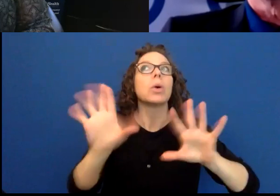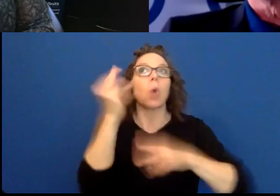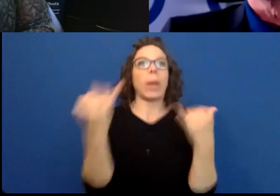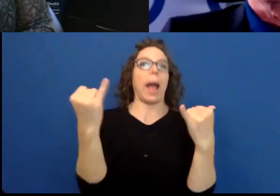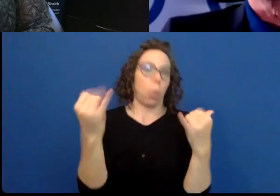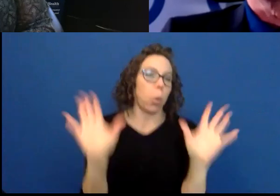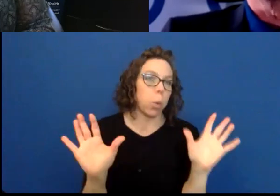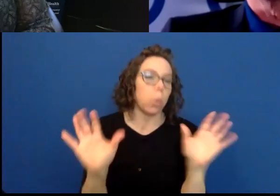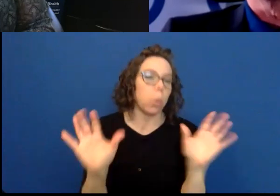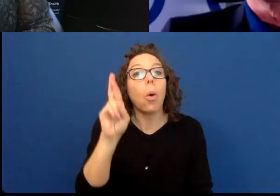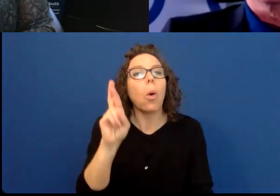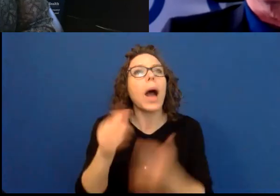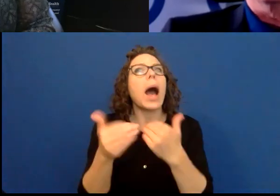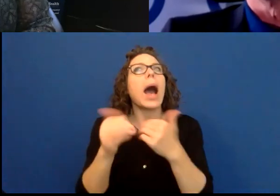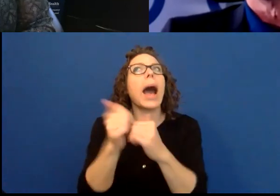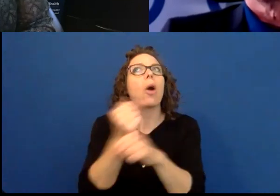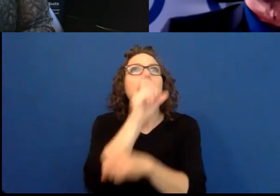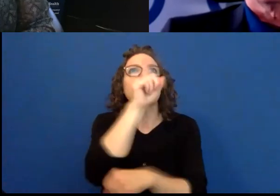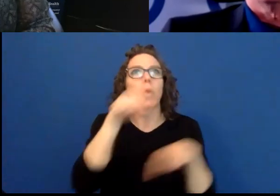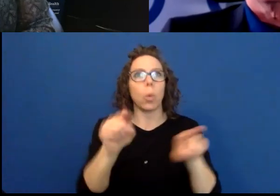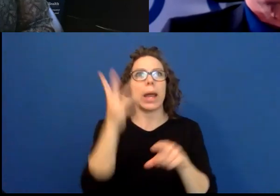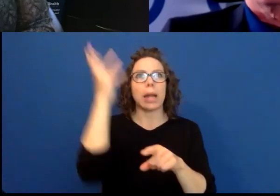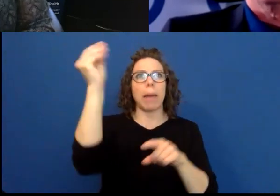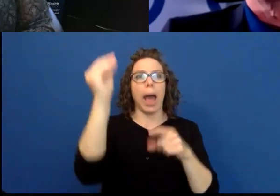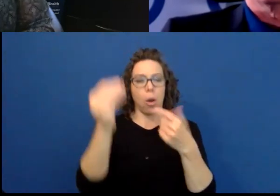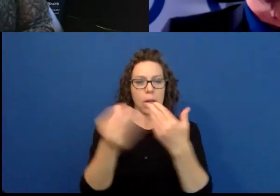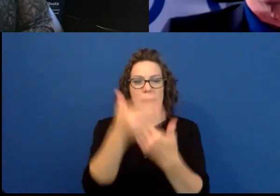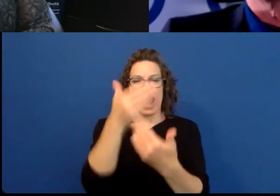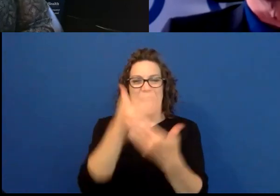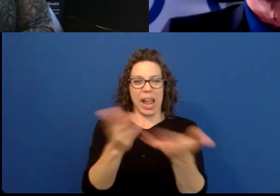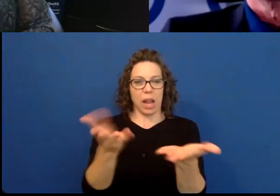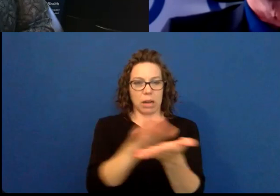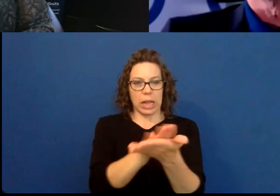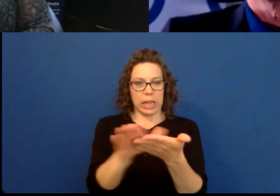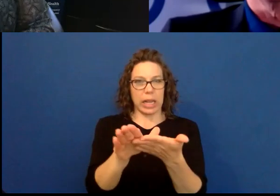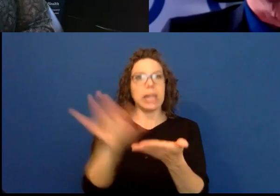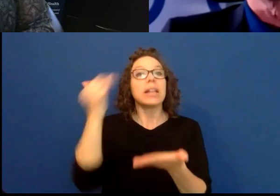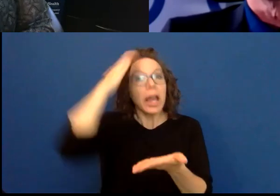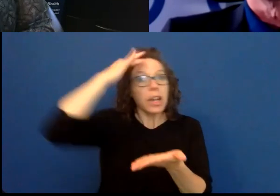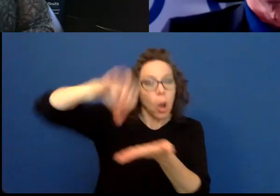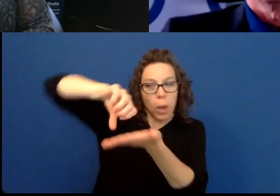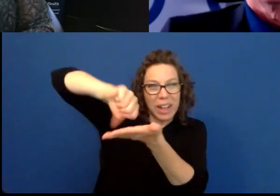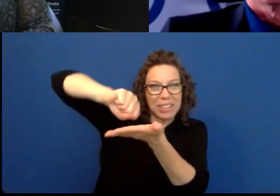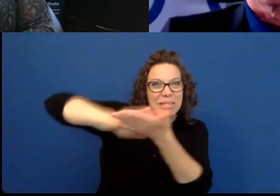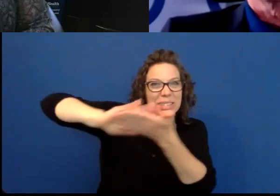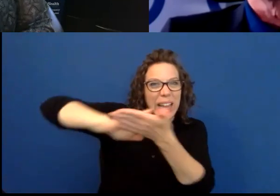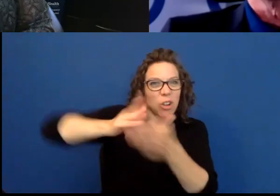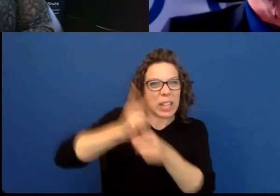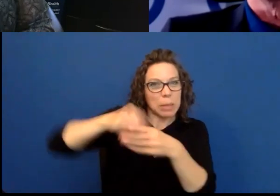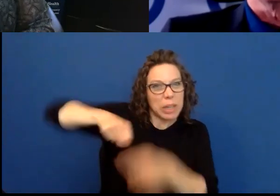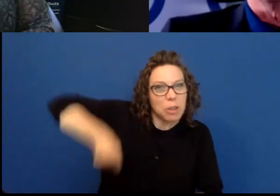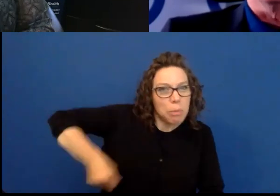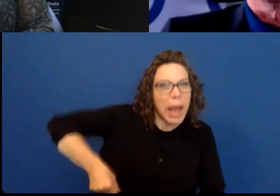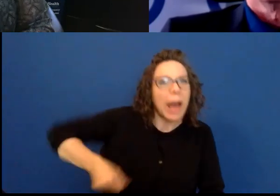can I ensure hand hygiene while I'm out? Carrying hand sanitizer is a great option. Iowa